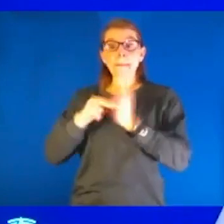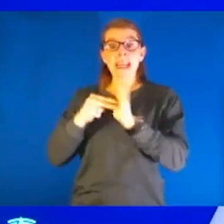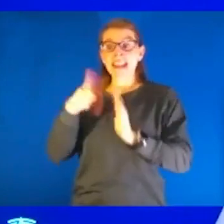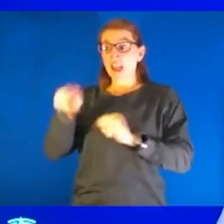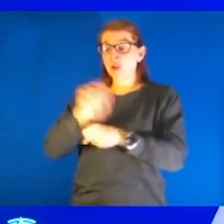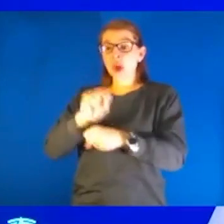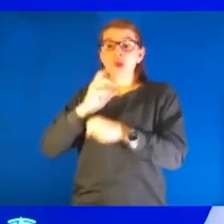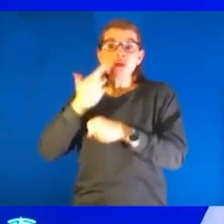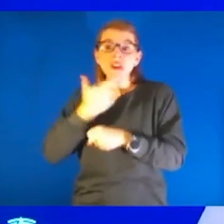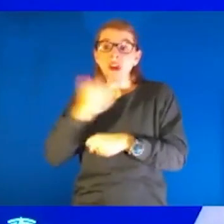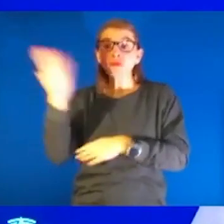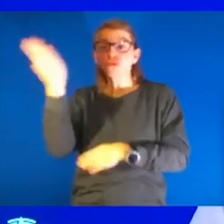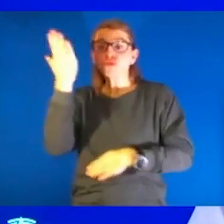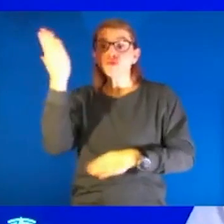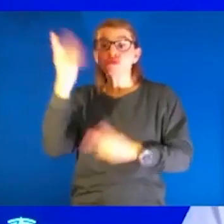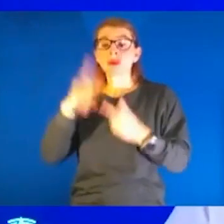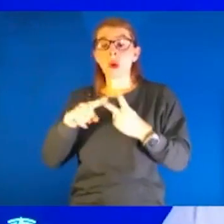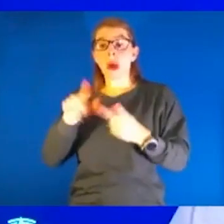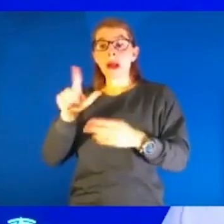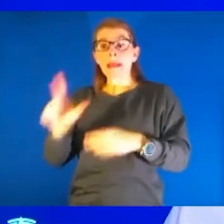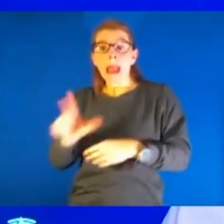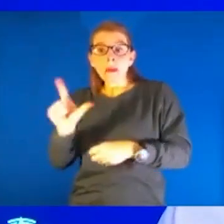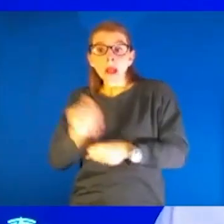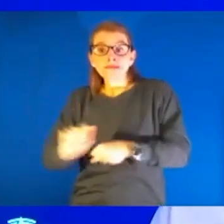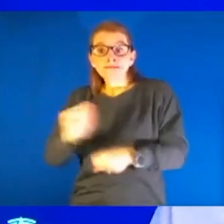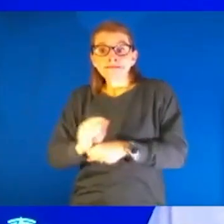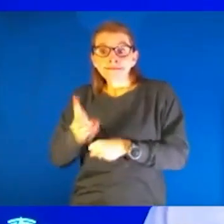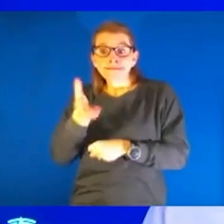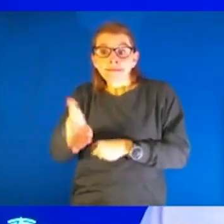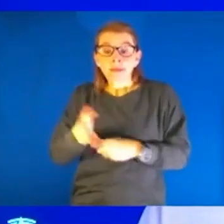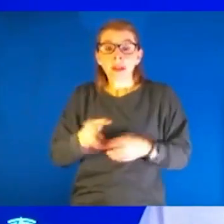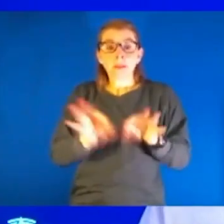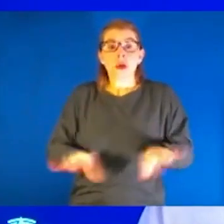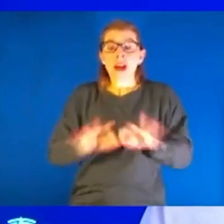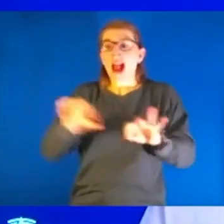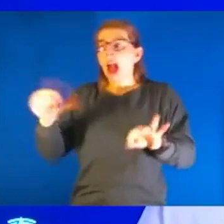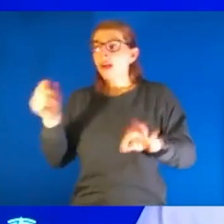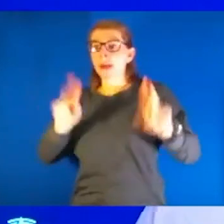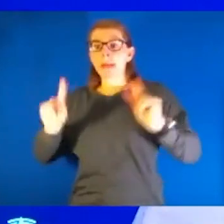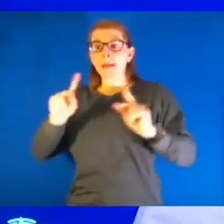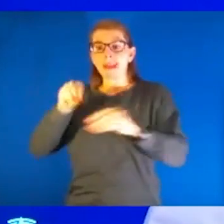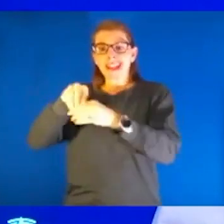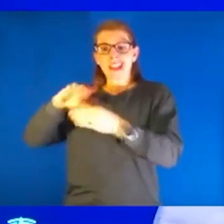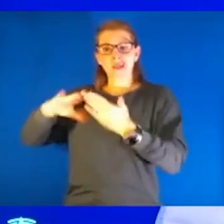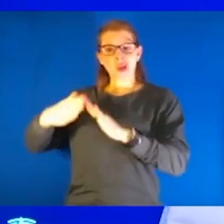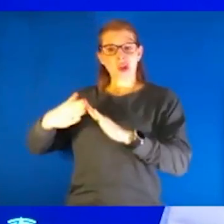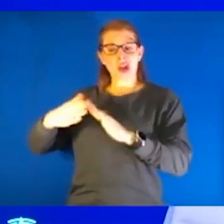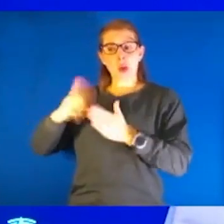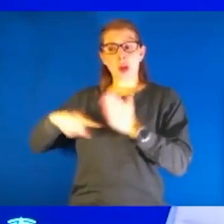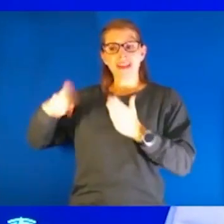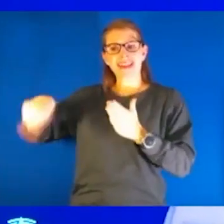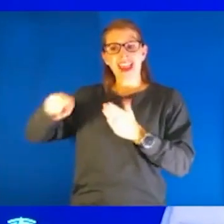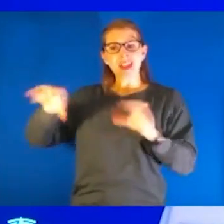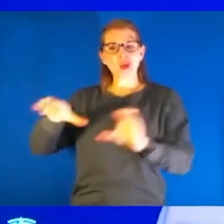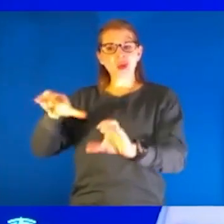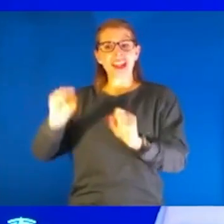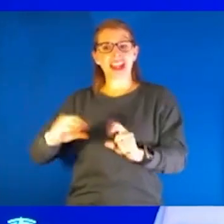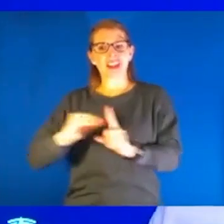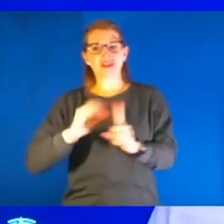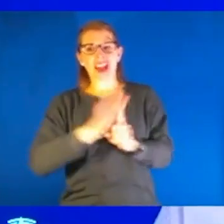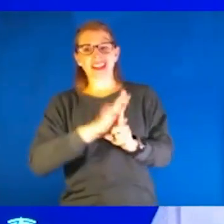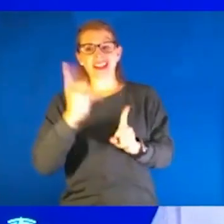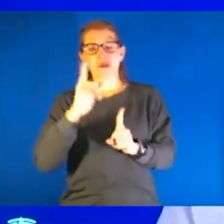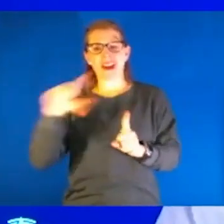service, and so it's really important that the other people in that community really understand that what they do can affect somebody else, and so I think that's